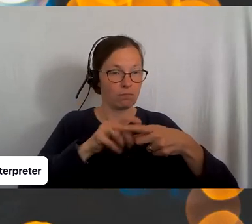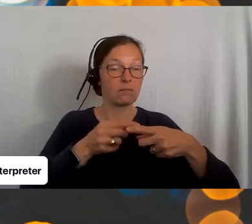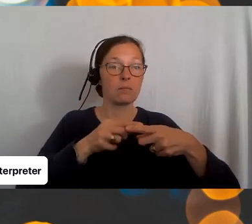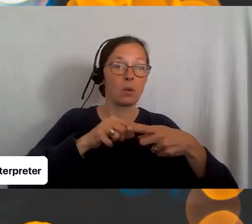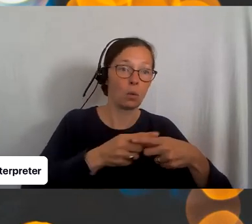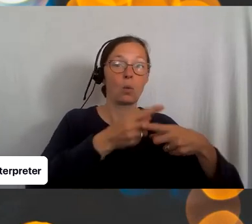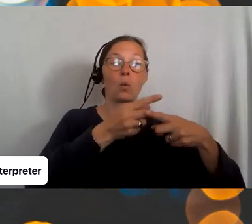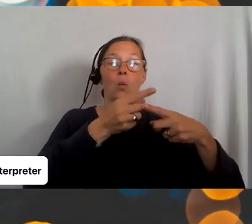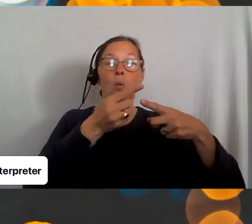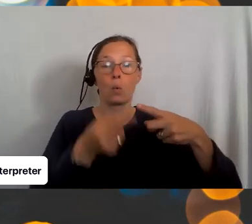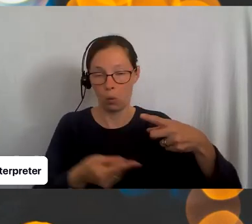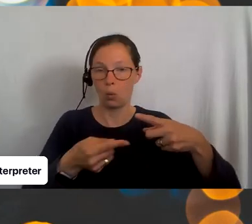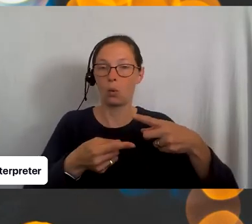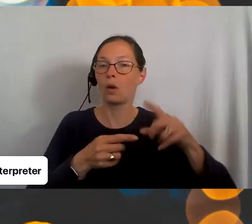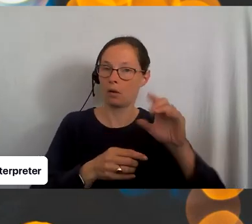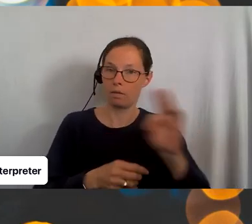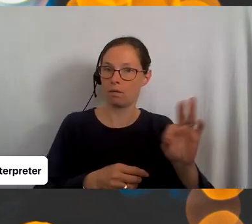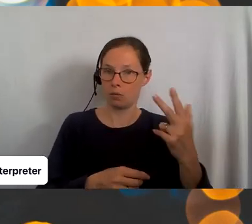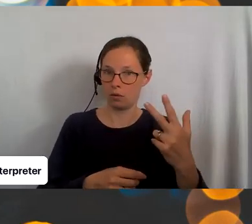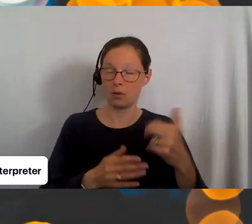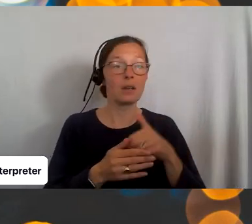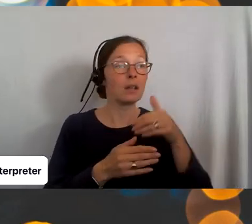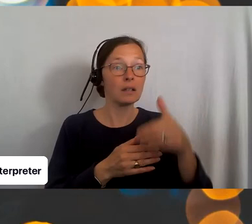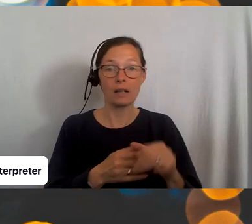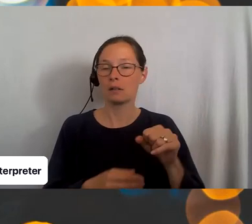off 3. So now the next stitch in the pattern is purl.